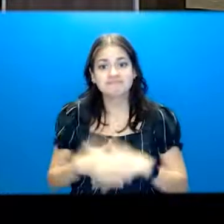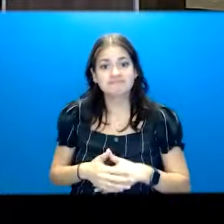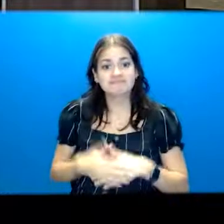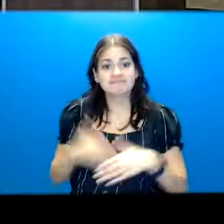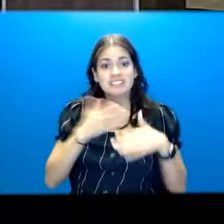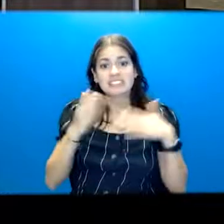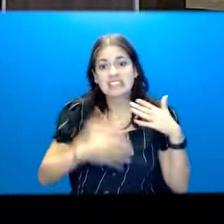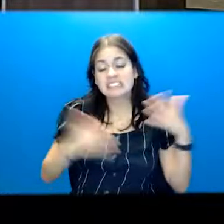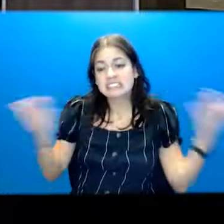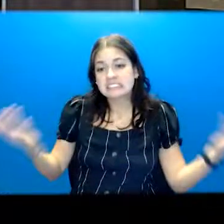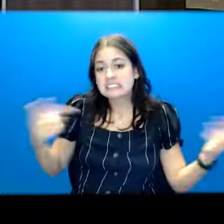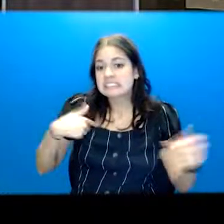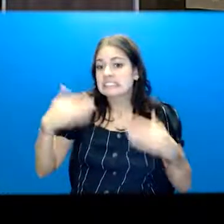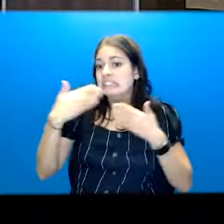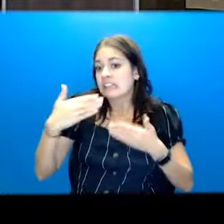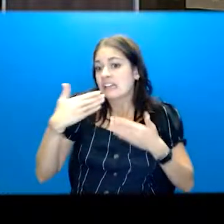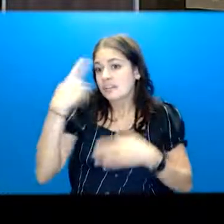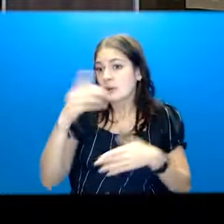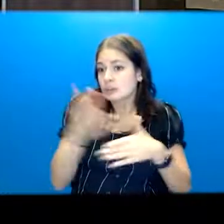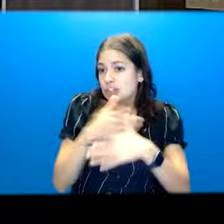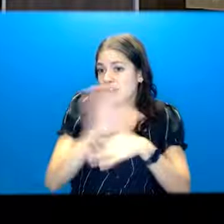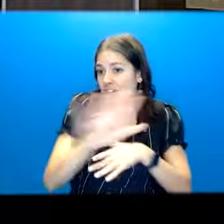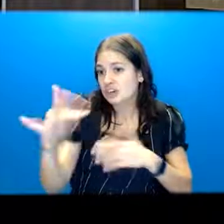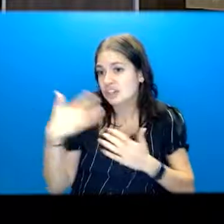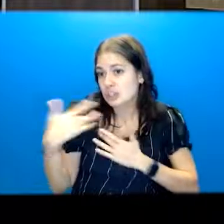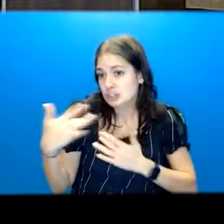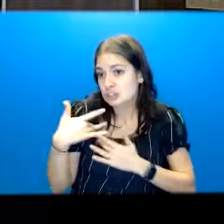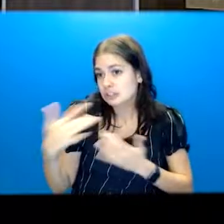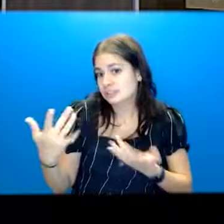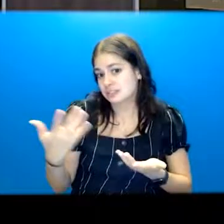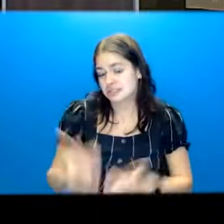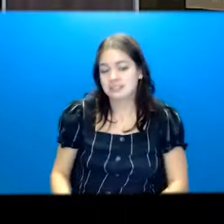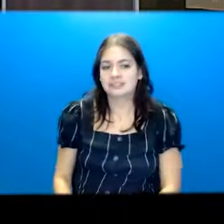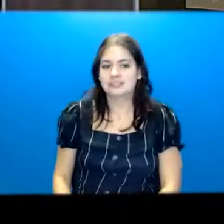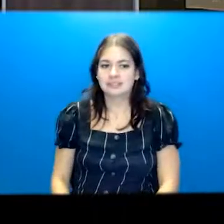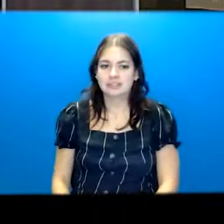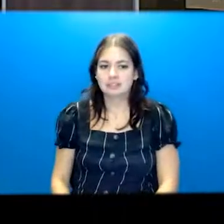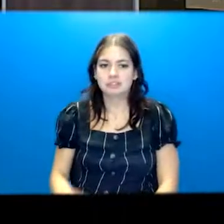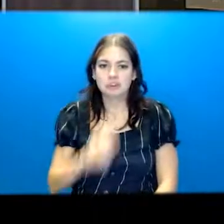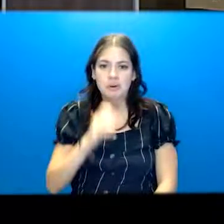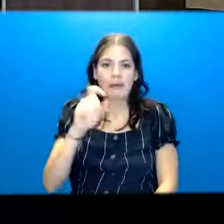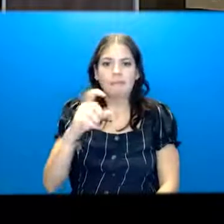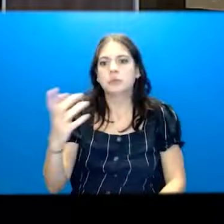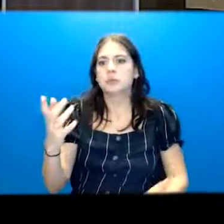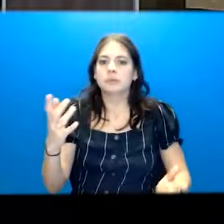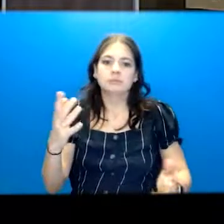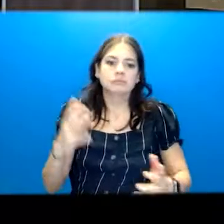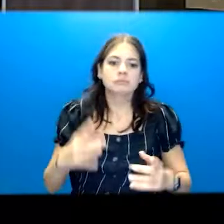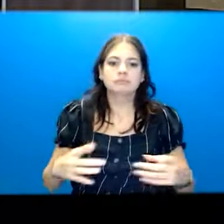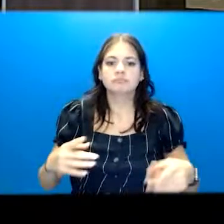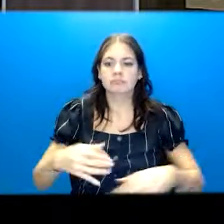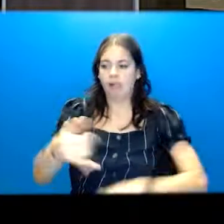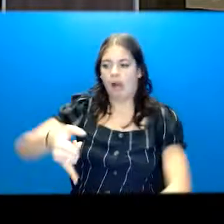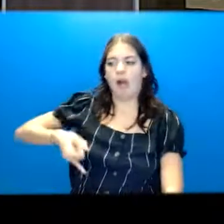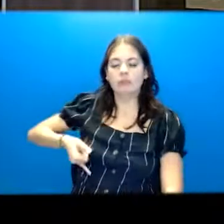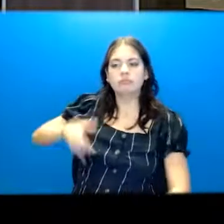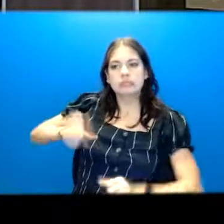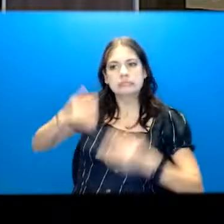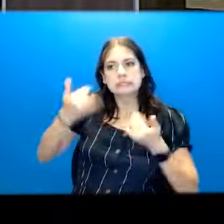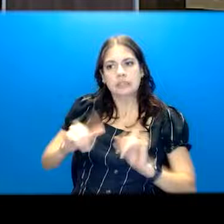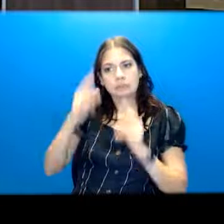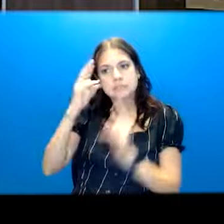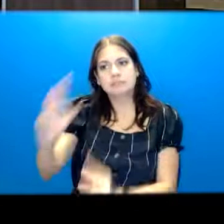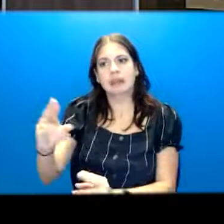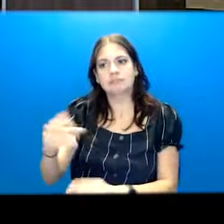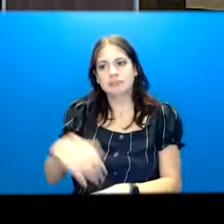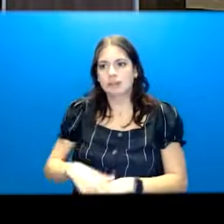you can go, and you can thank them for sharing their concerns with you without having to cross those boundaries between sharing